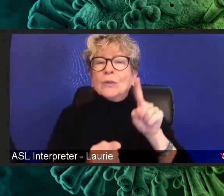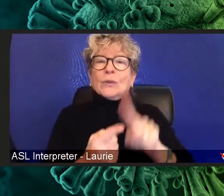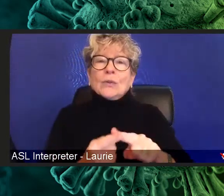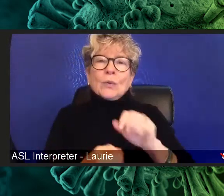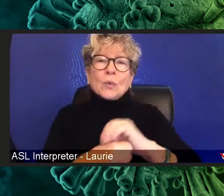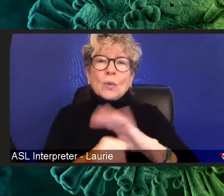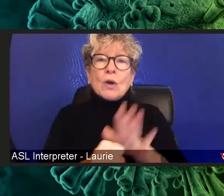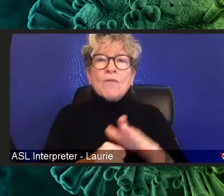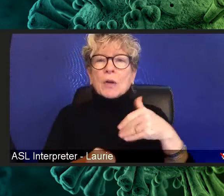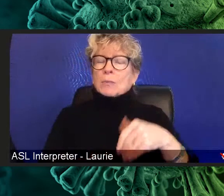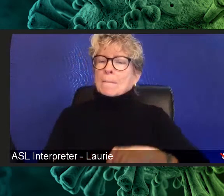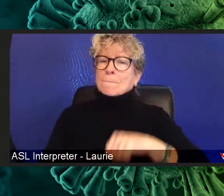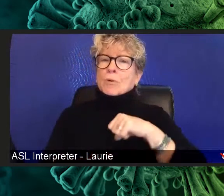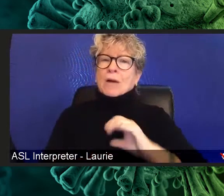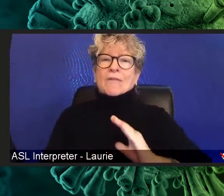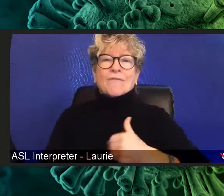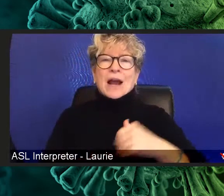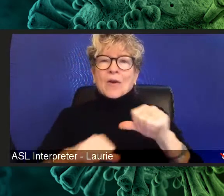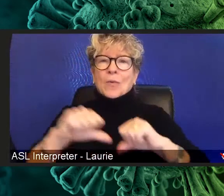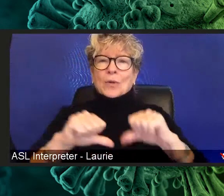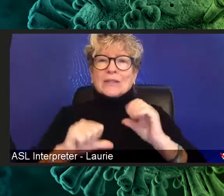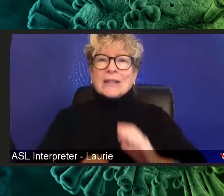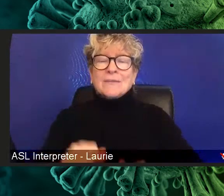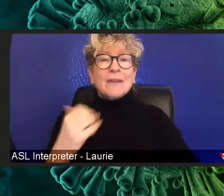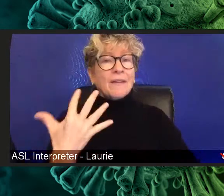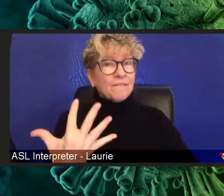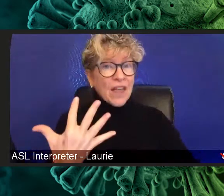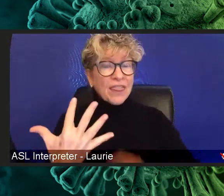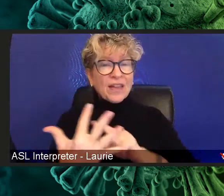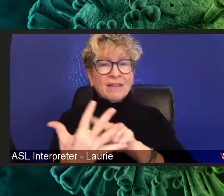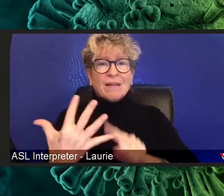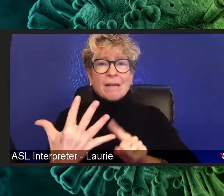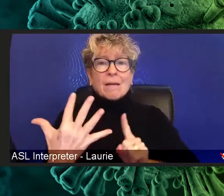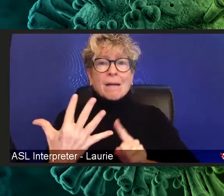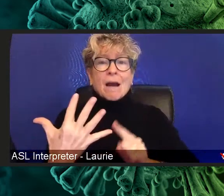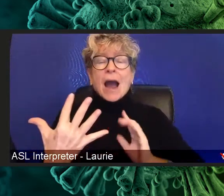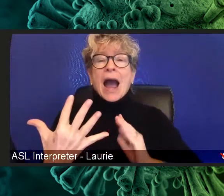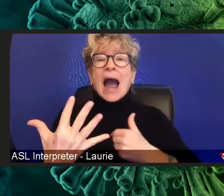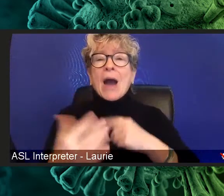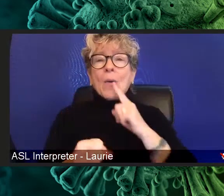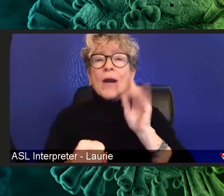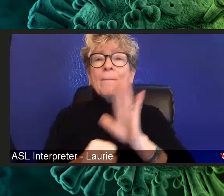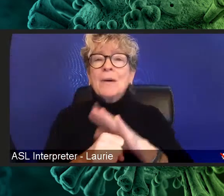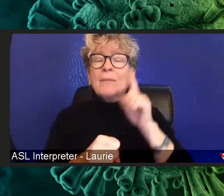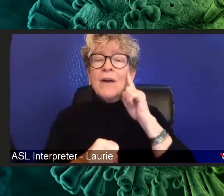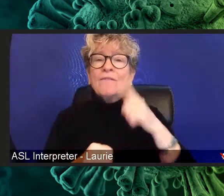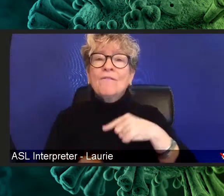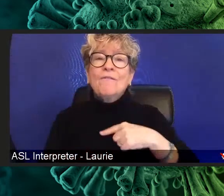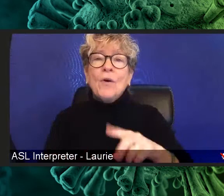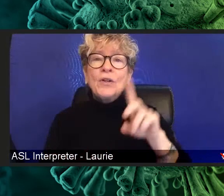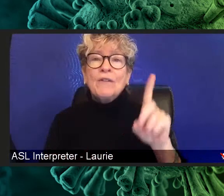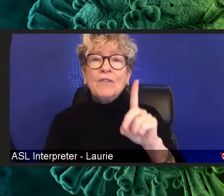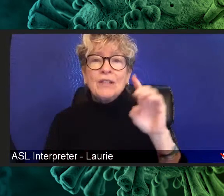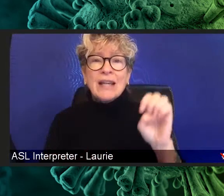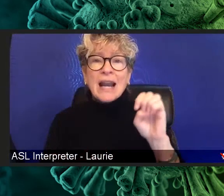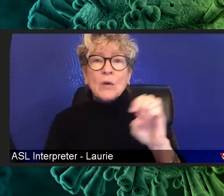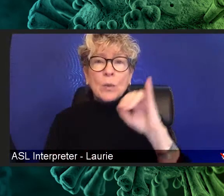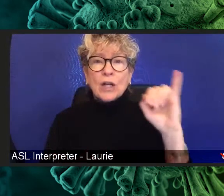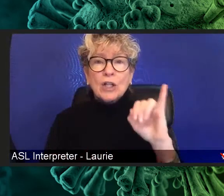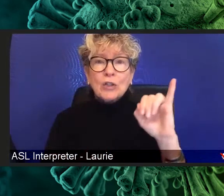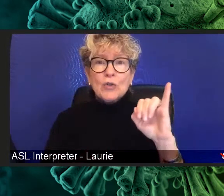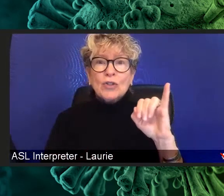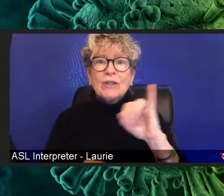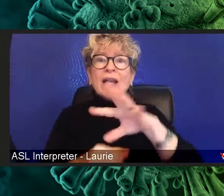And next is the commitment. Fifth is the commitment that we make to diversity, equity, and inclusion in our science,